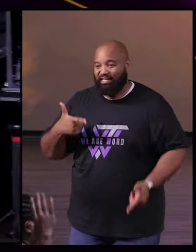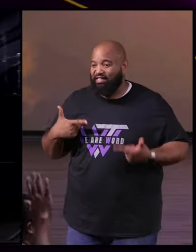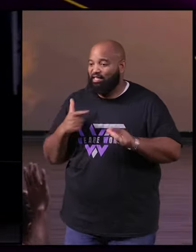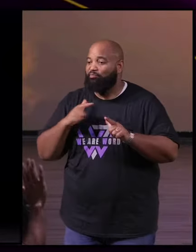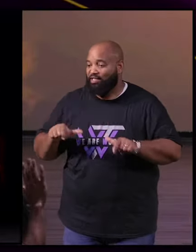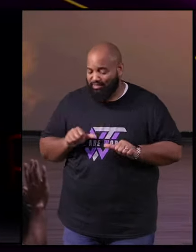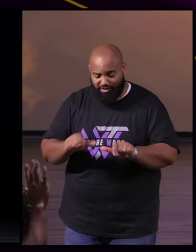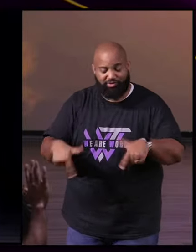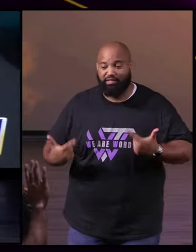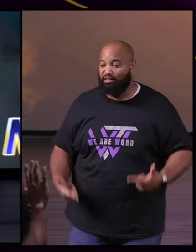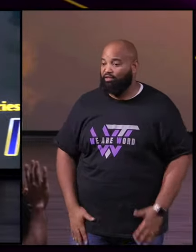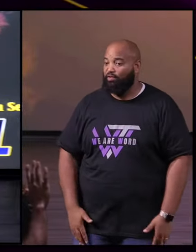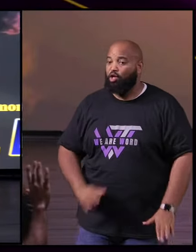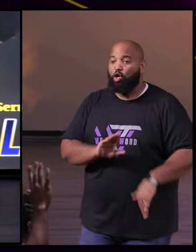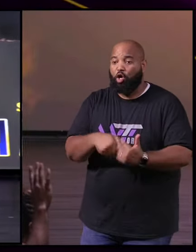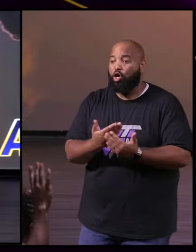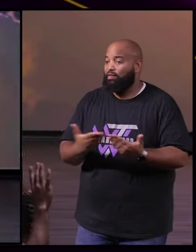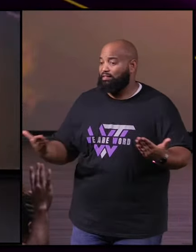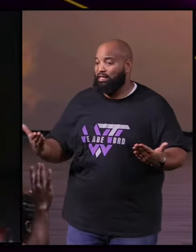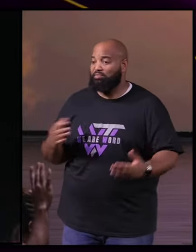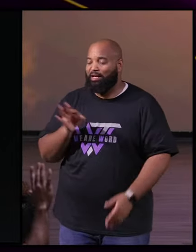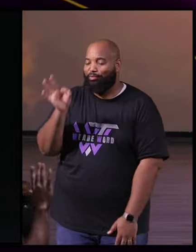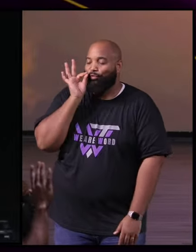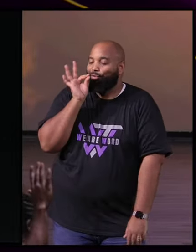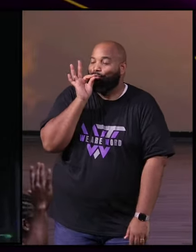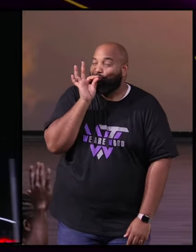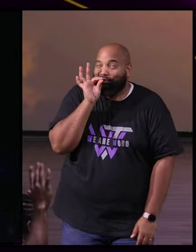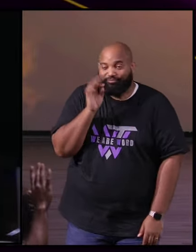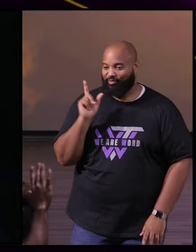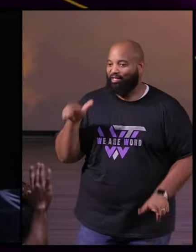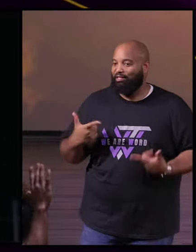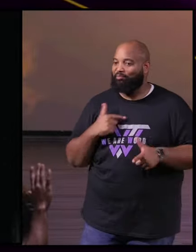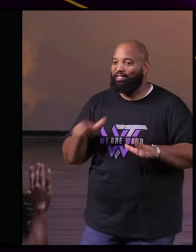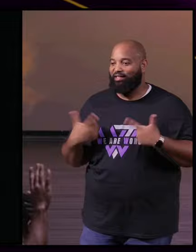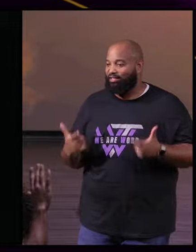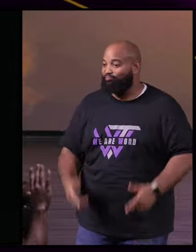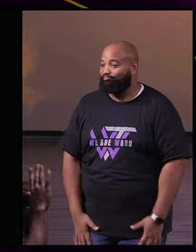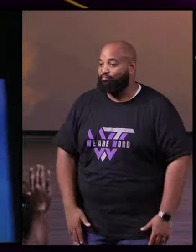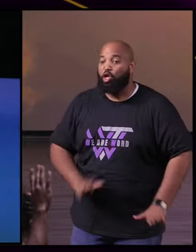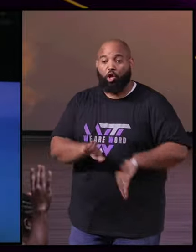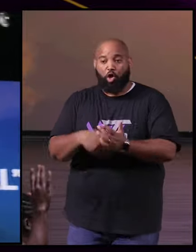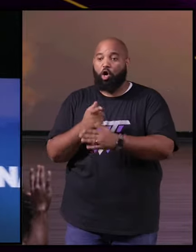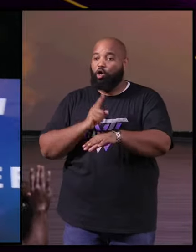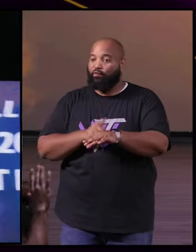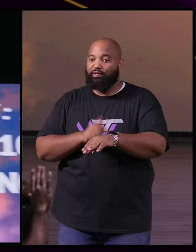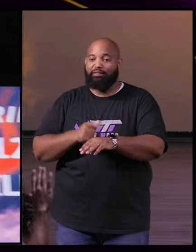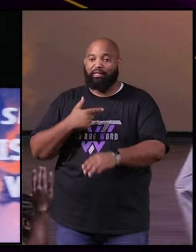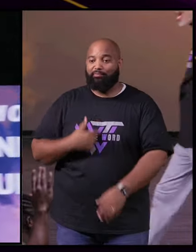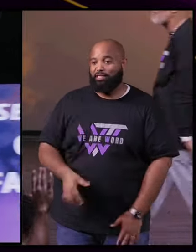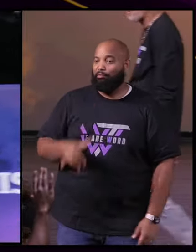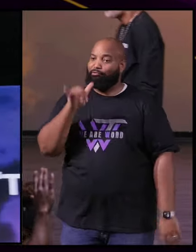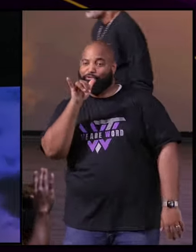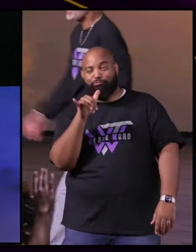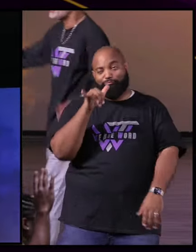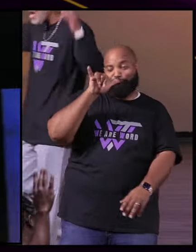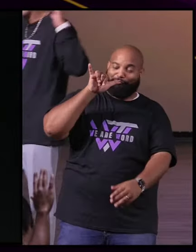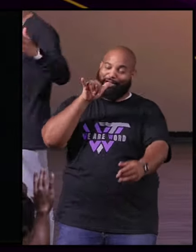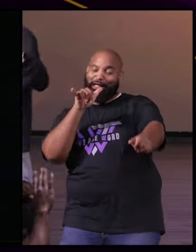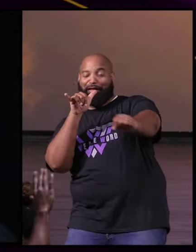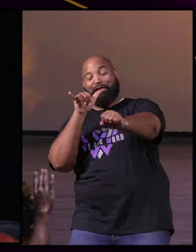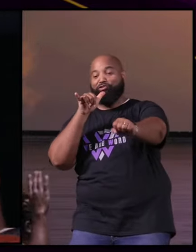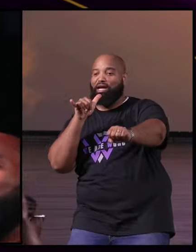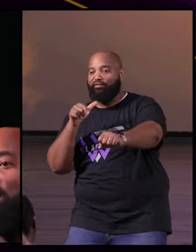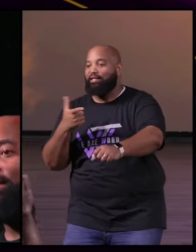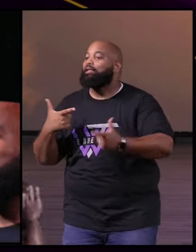live. All the times I smoked a blunt, he let me live. All the times I was drinking and driving, he let